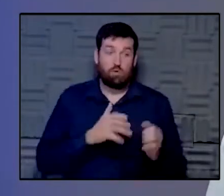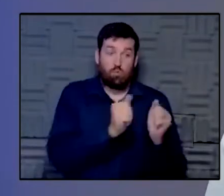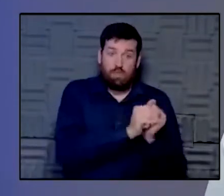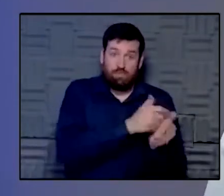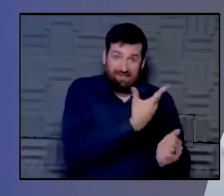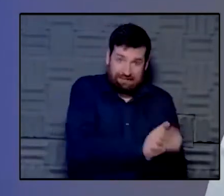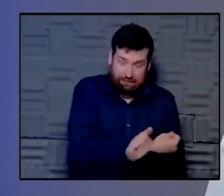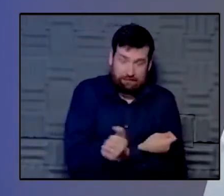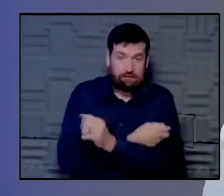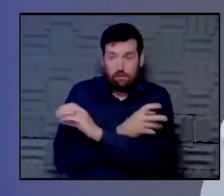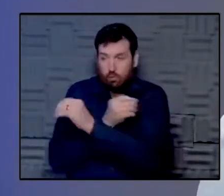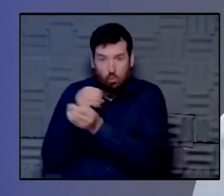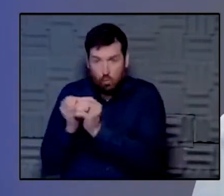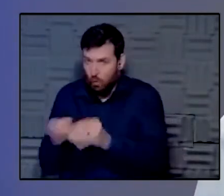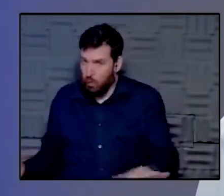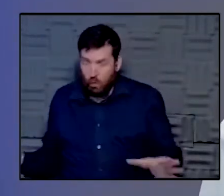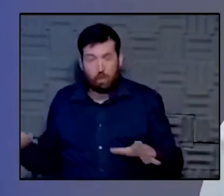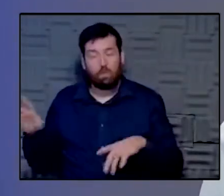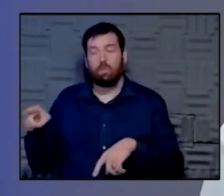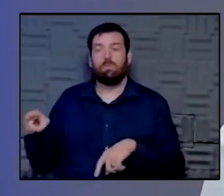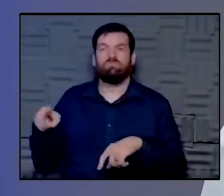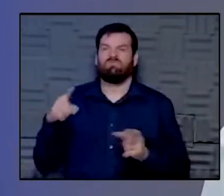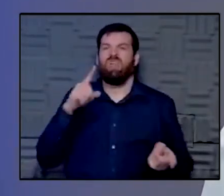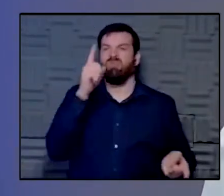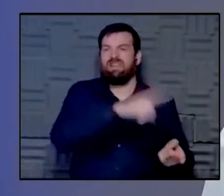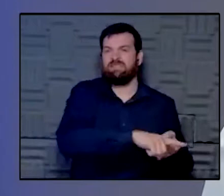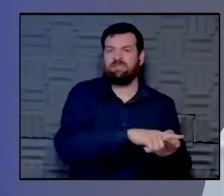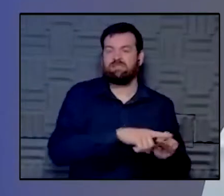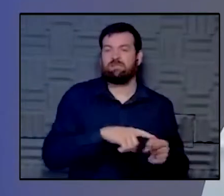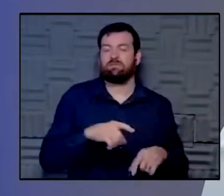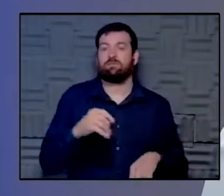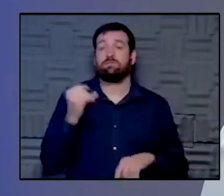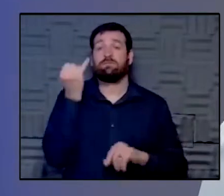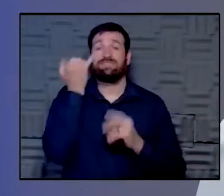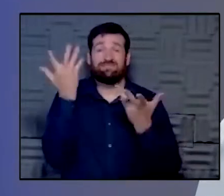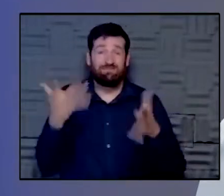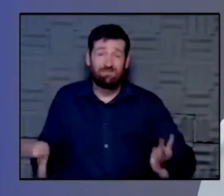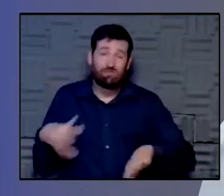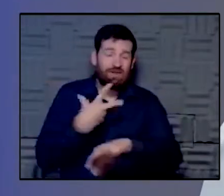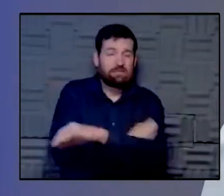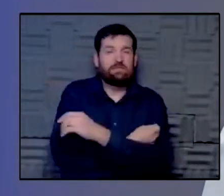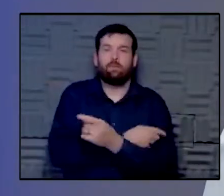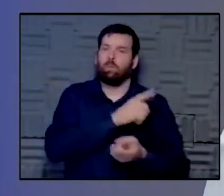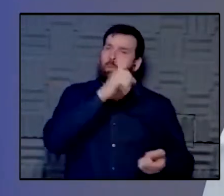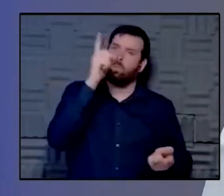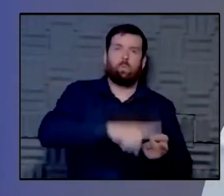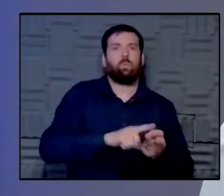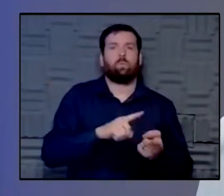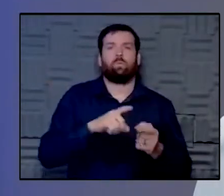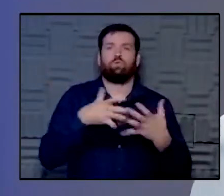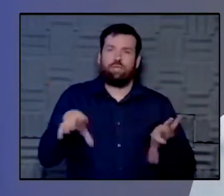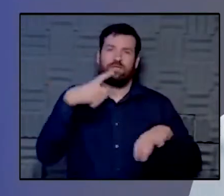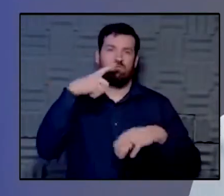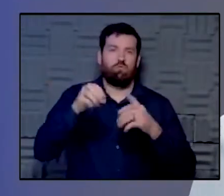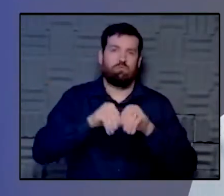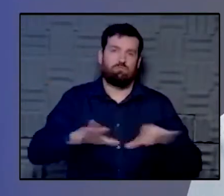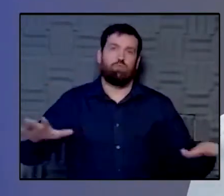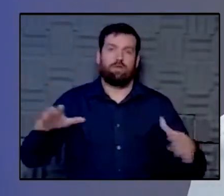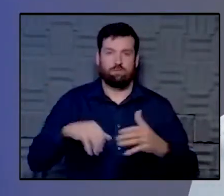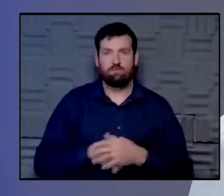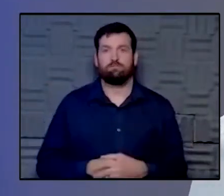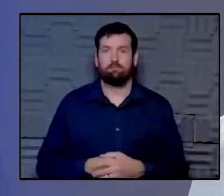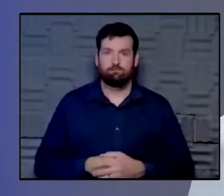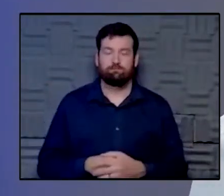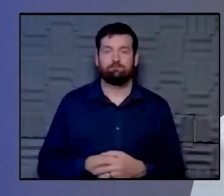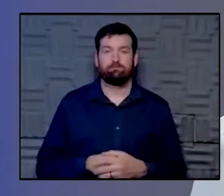and those are lower. So your ability to transmit the disease if you are fully vaccinated is significantly lower. We know that there is